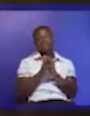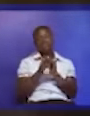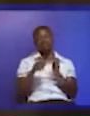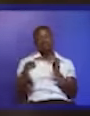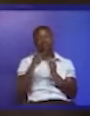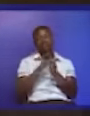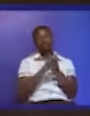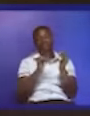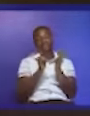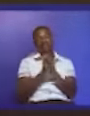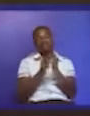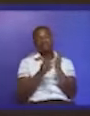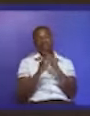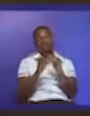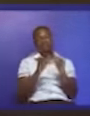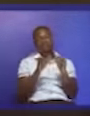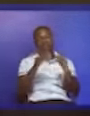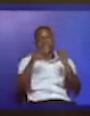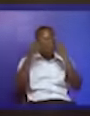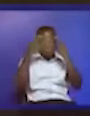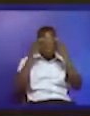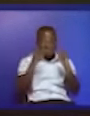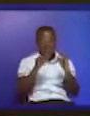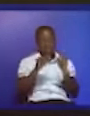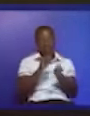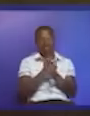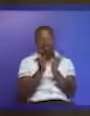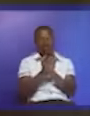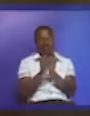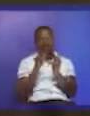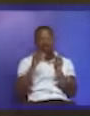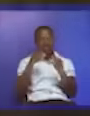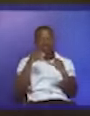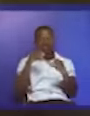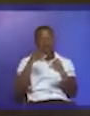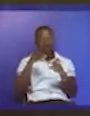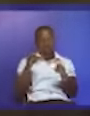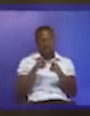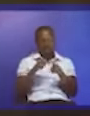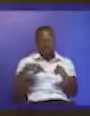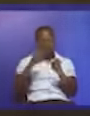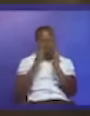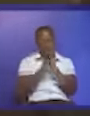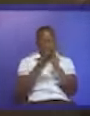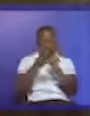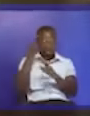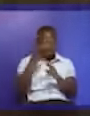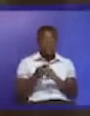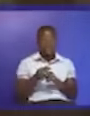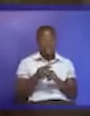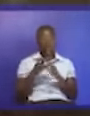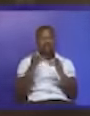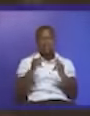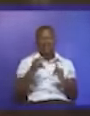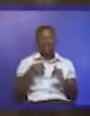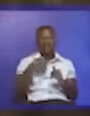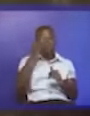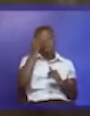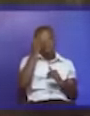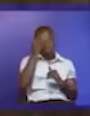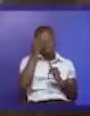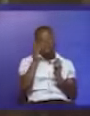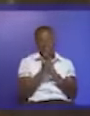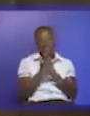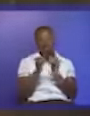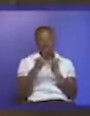believe that God will shift some things in the next 5 minutes. Do you agree? I am convinced that